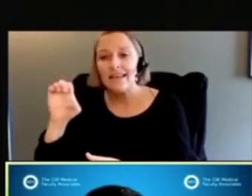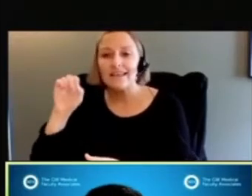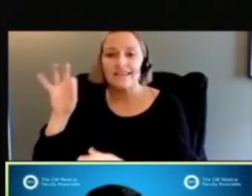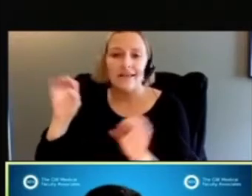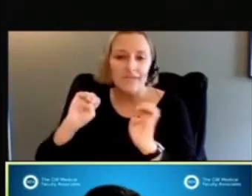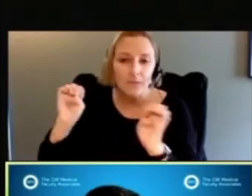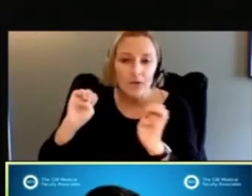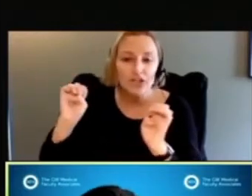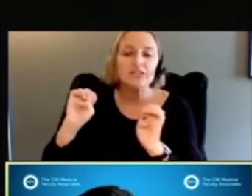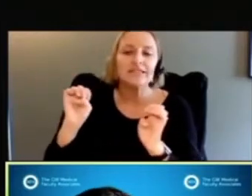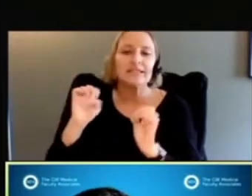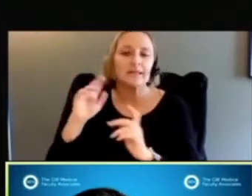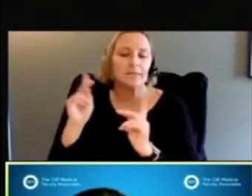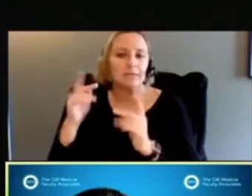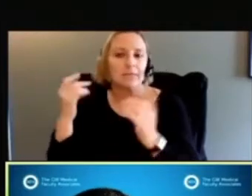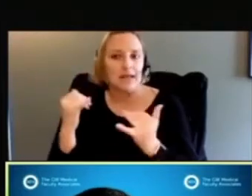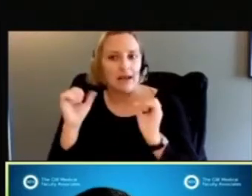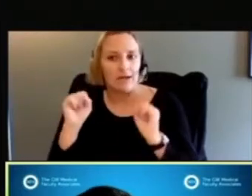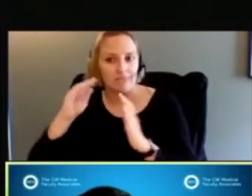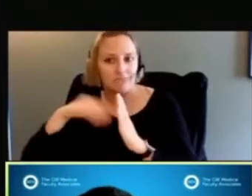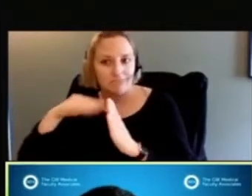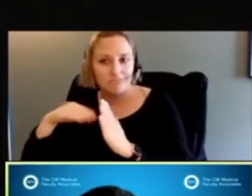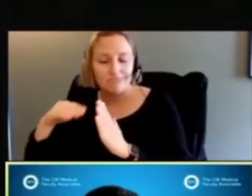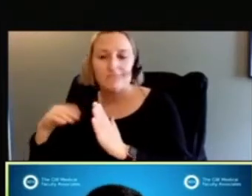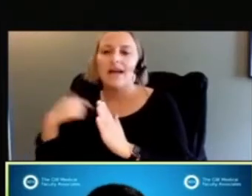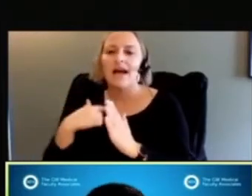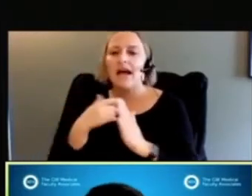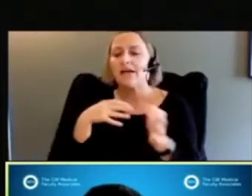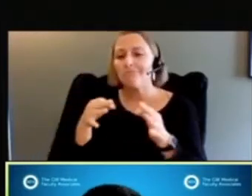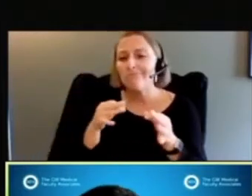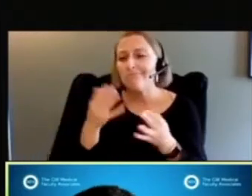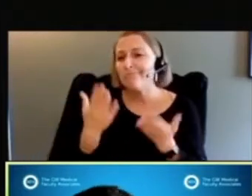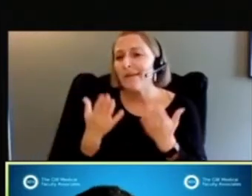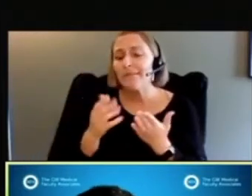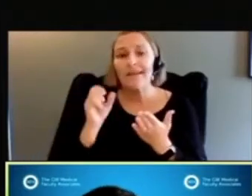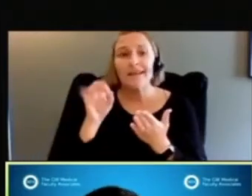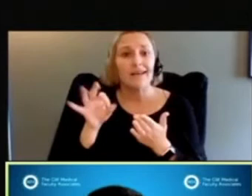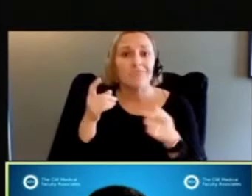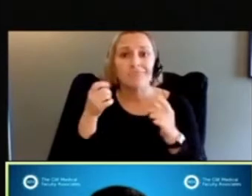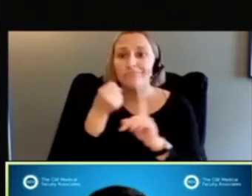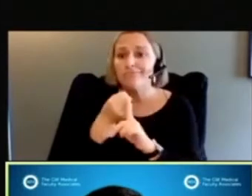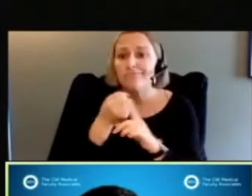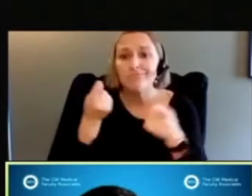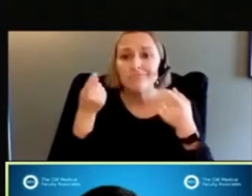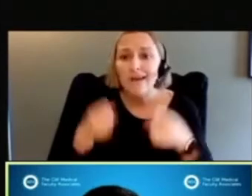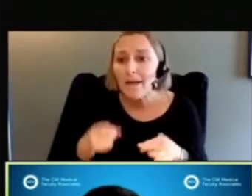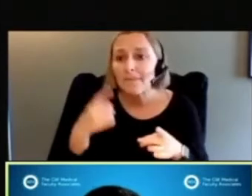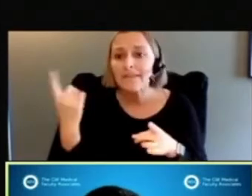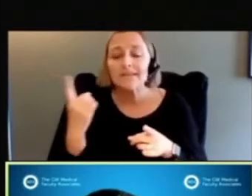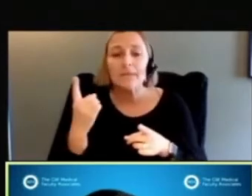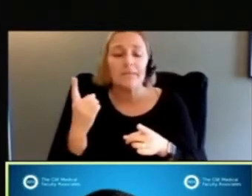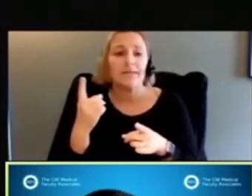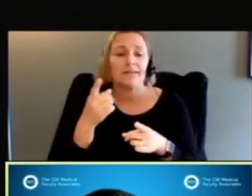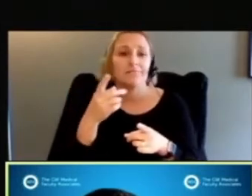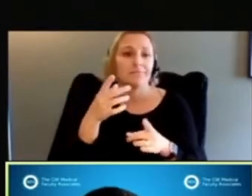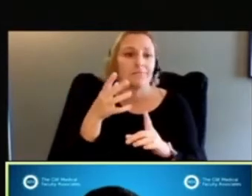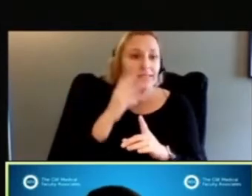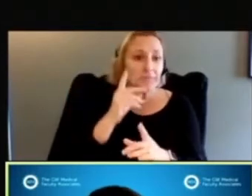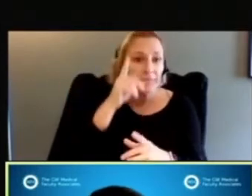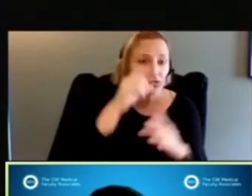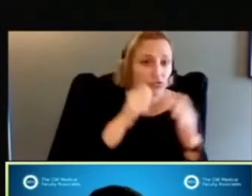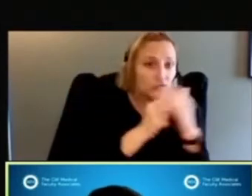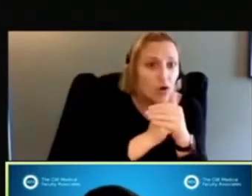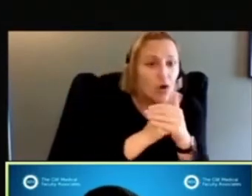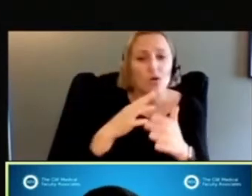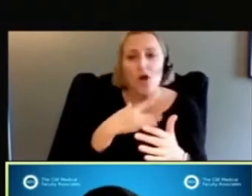story over and over and over again. You know, if by chance something happened to you, you had a stroke or a heart attack or a traumatic injury where you could